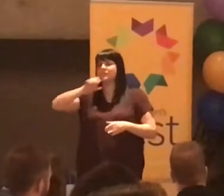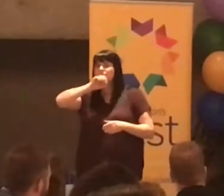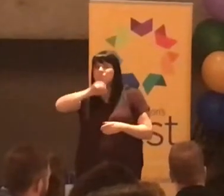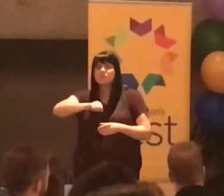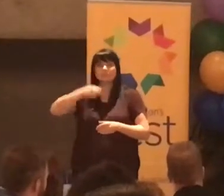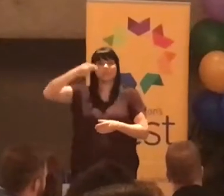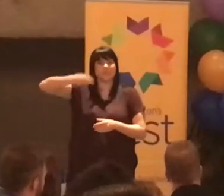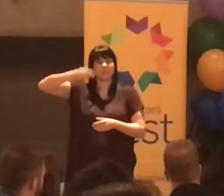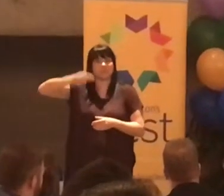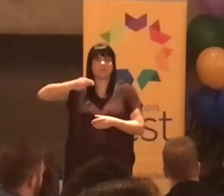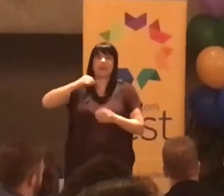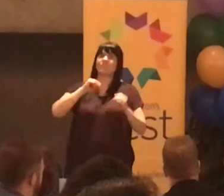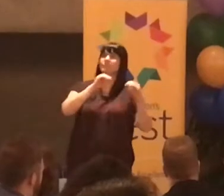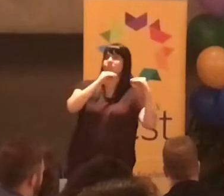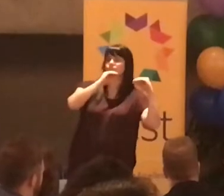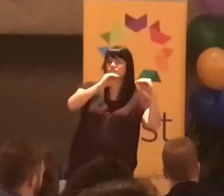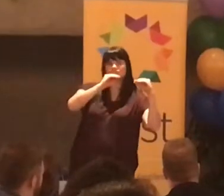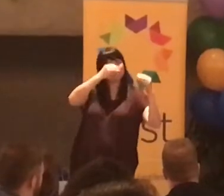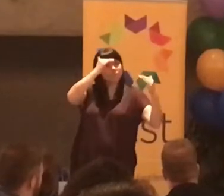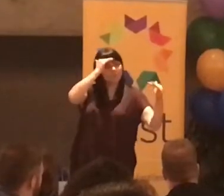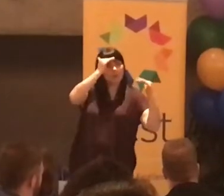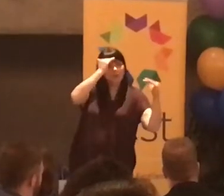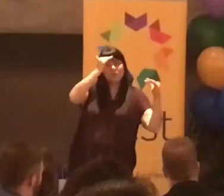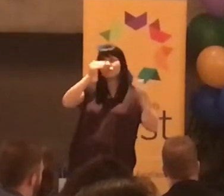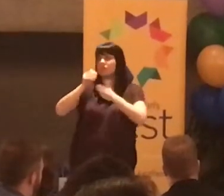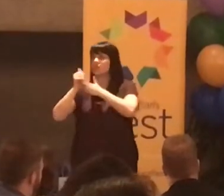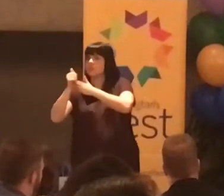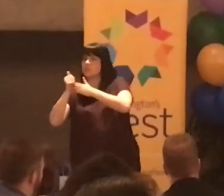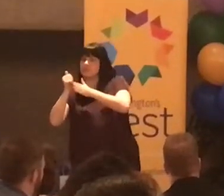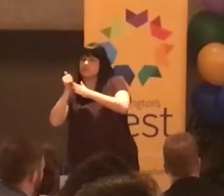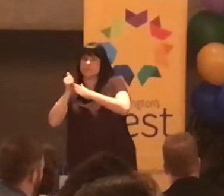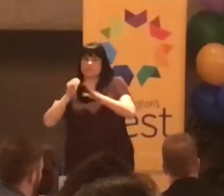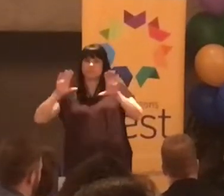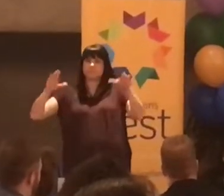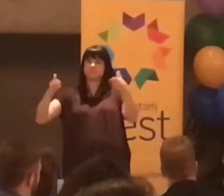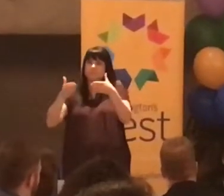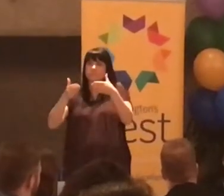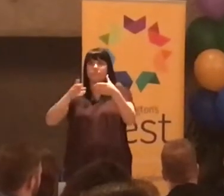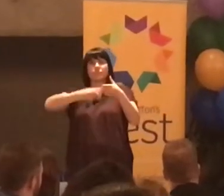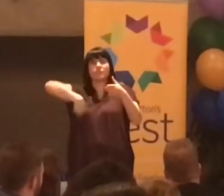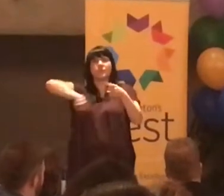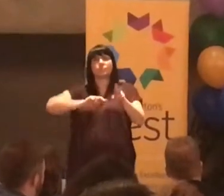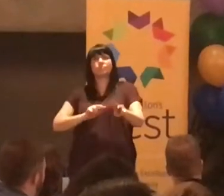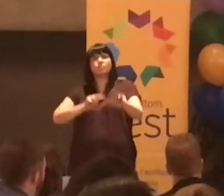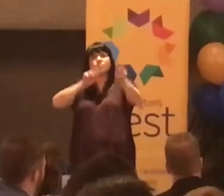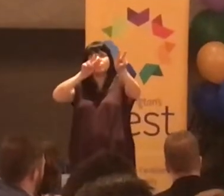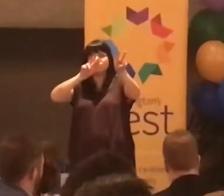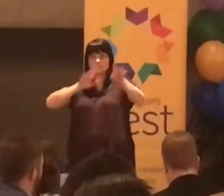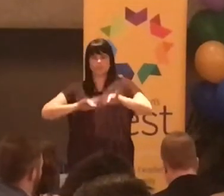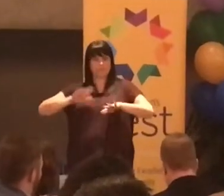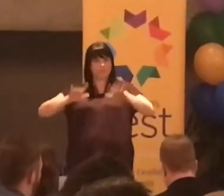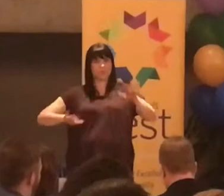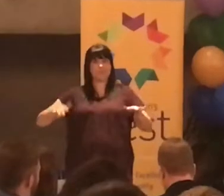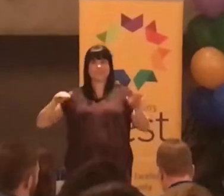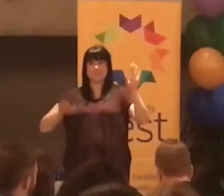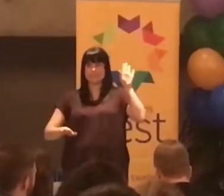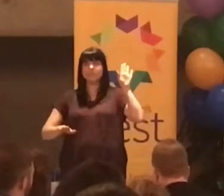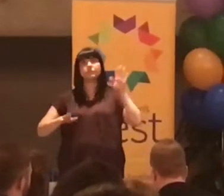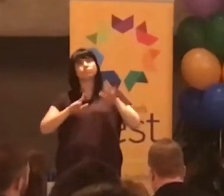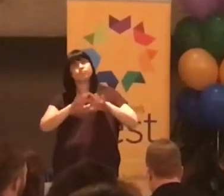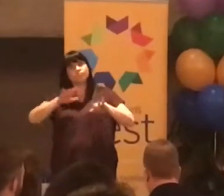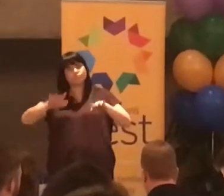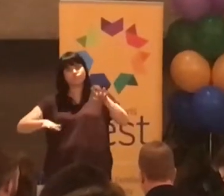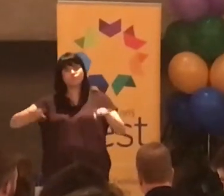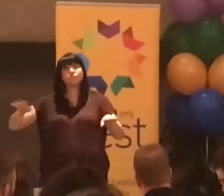the perfect blend of knowledge and leadership to guide a very diverse group of citizens working to ensure